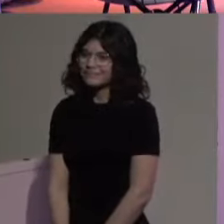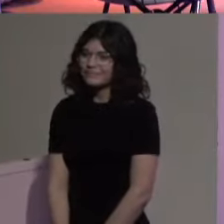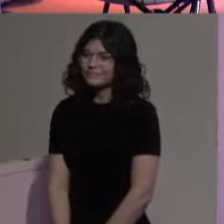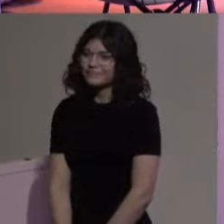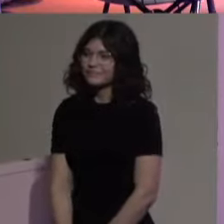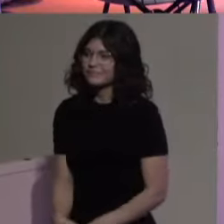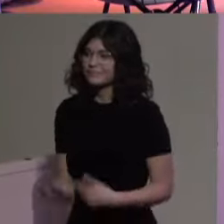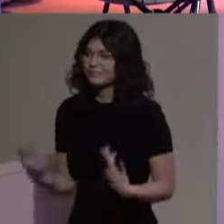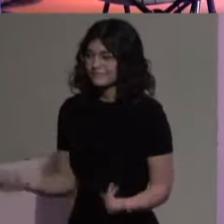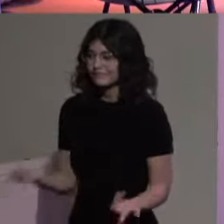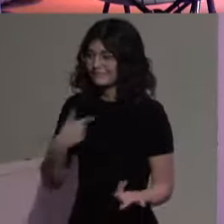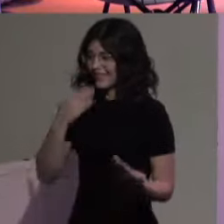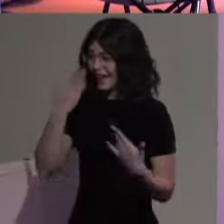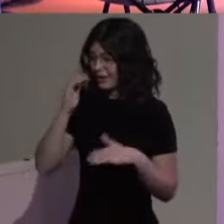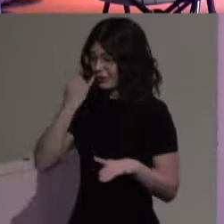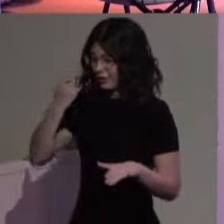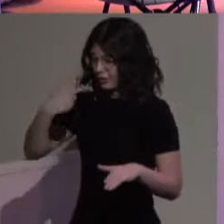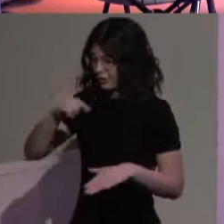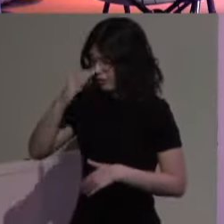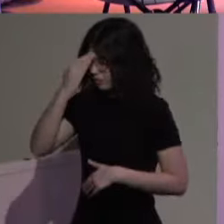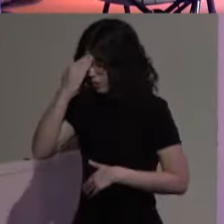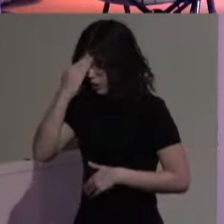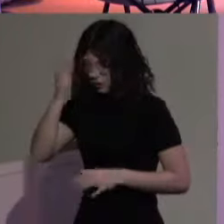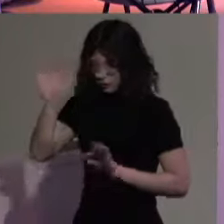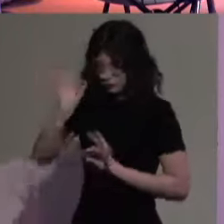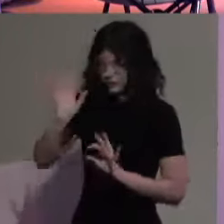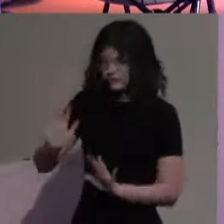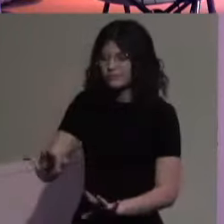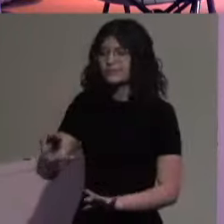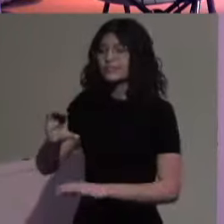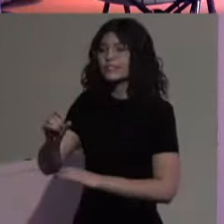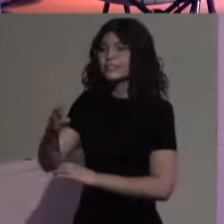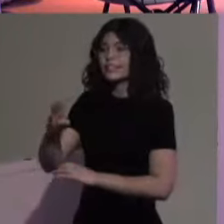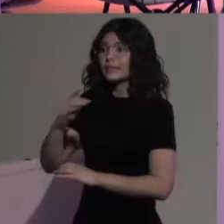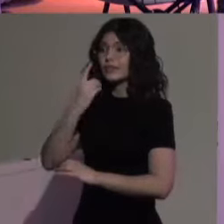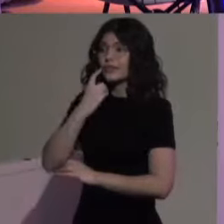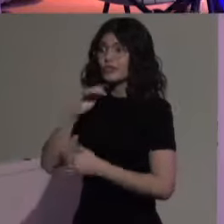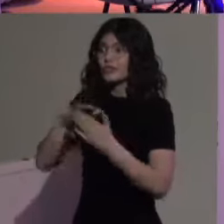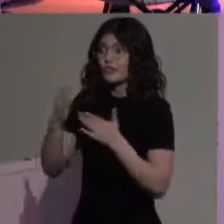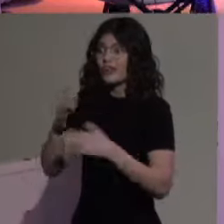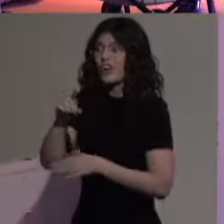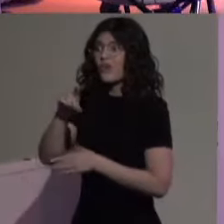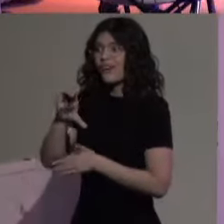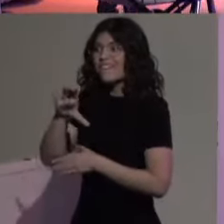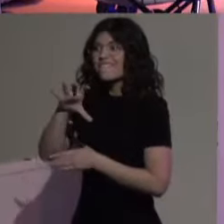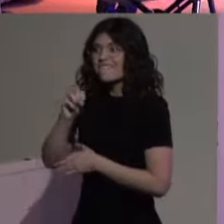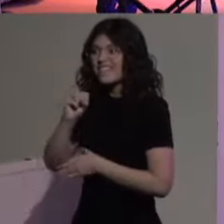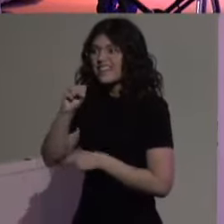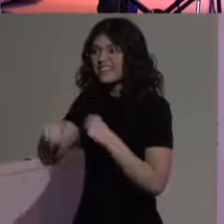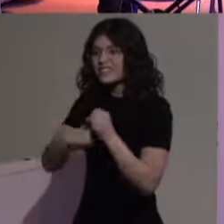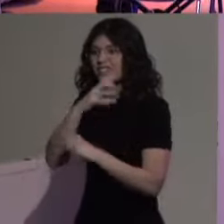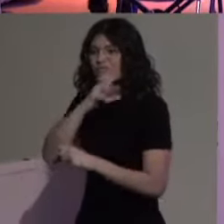So, I don't know if you guys know this, but CSDB turns 150 years old this